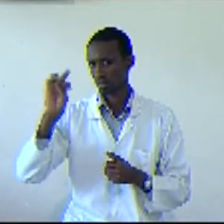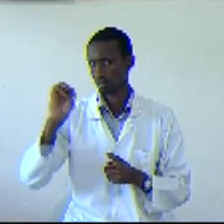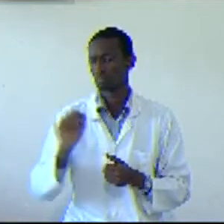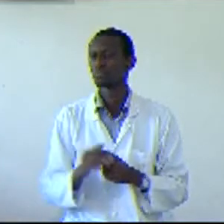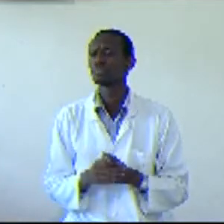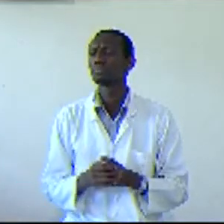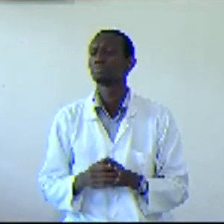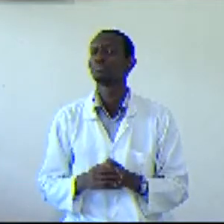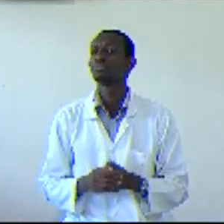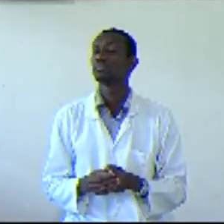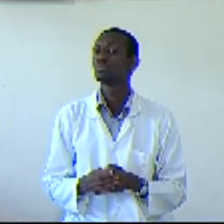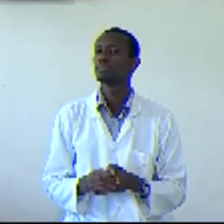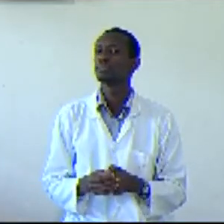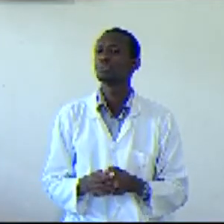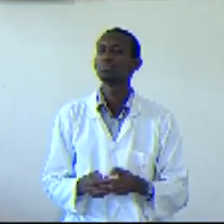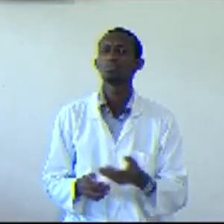of